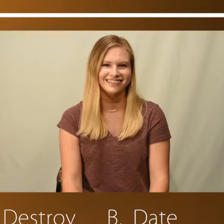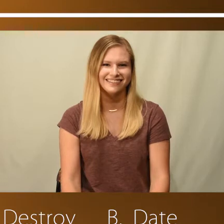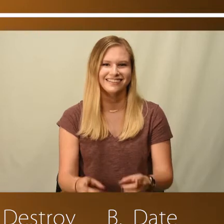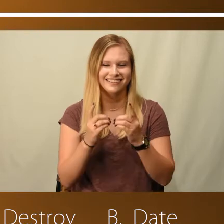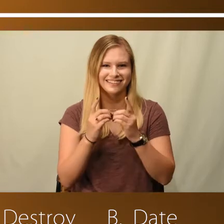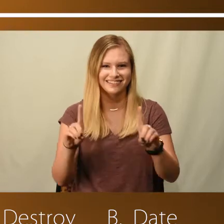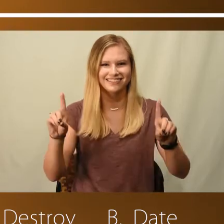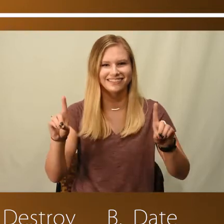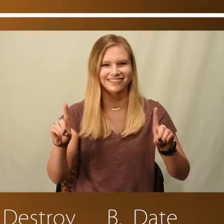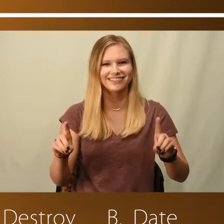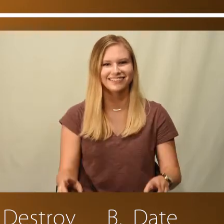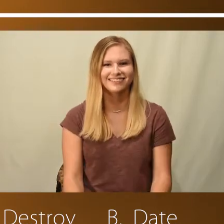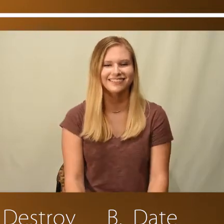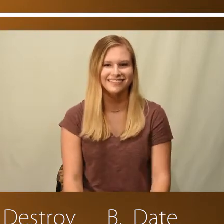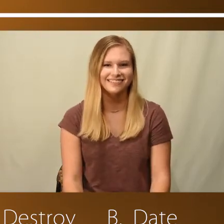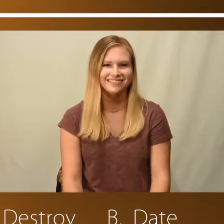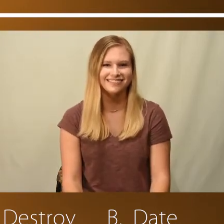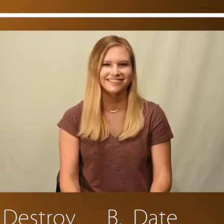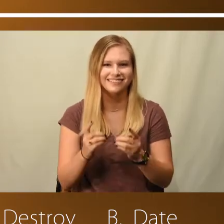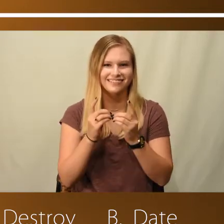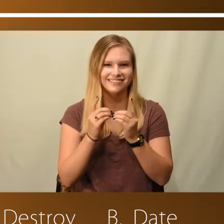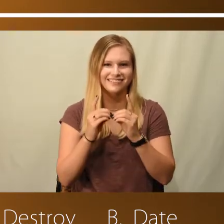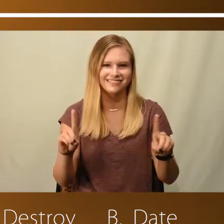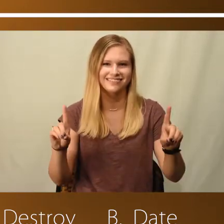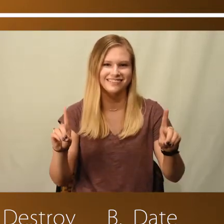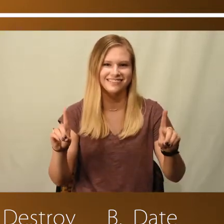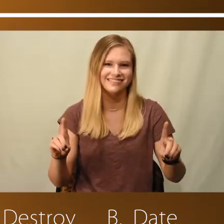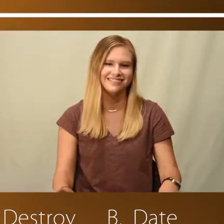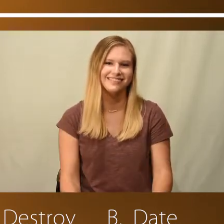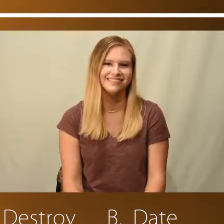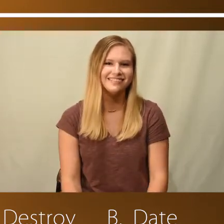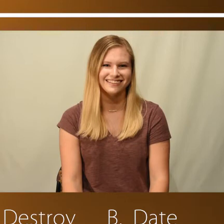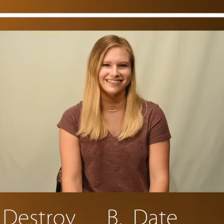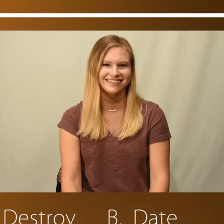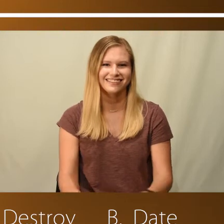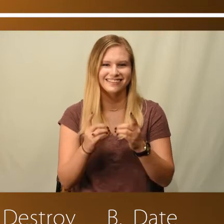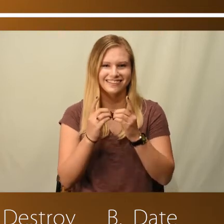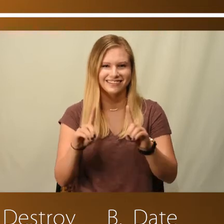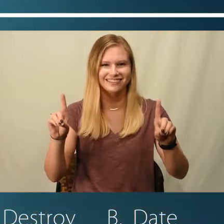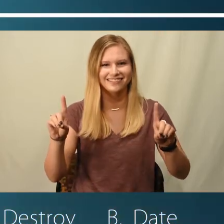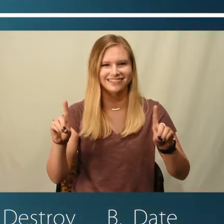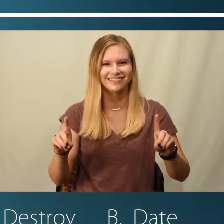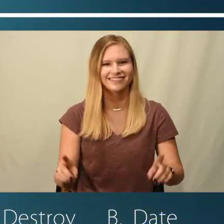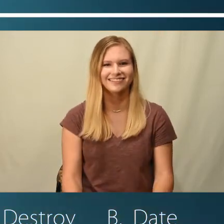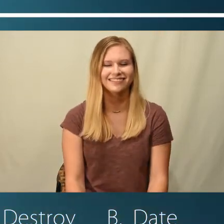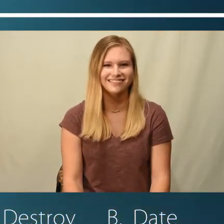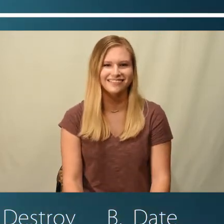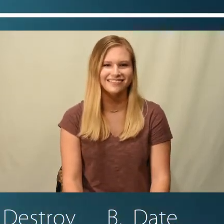Diarrhea or divorce. I'm gonna go with divorce because it's like two things coming apart. A